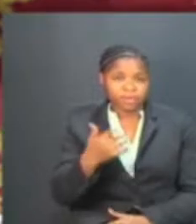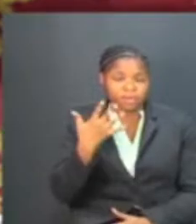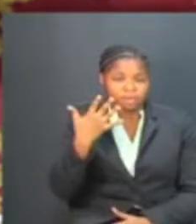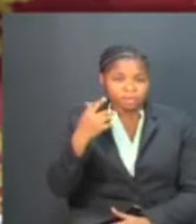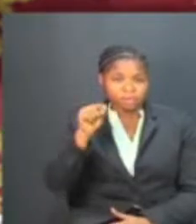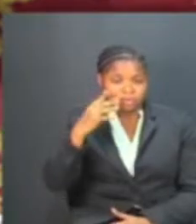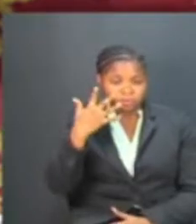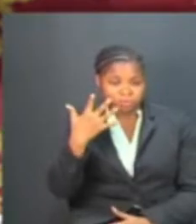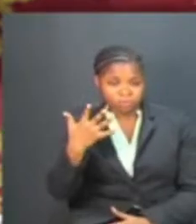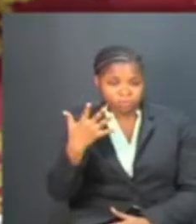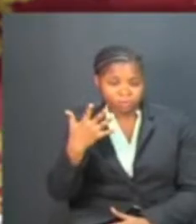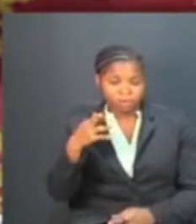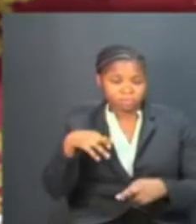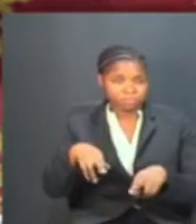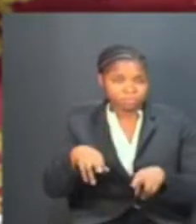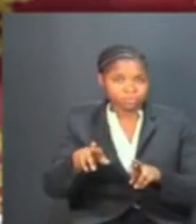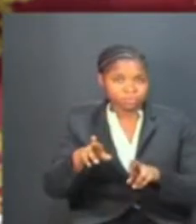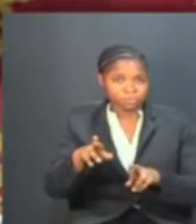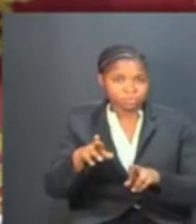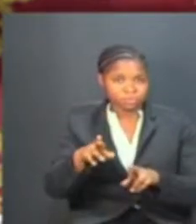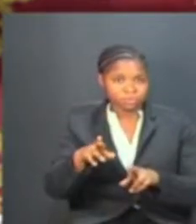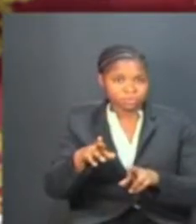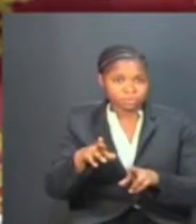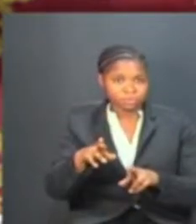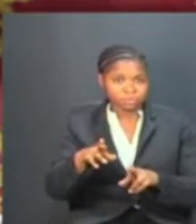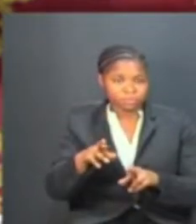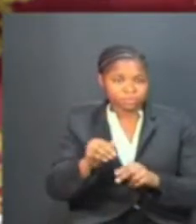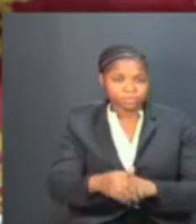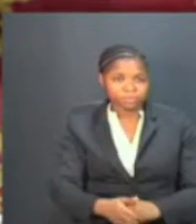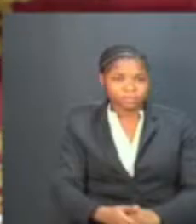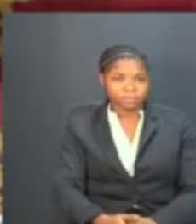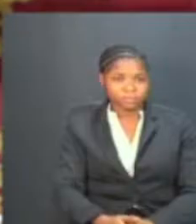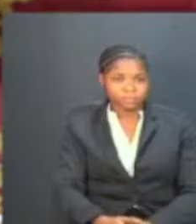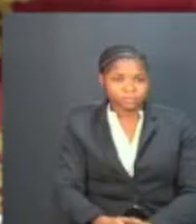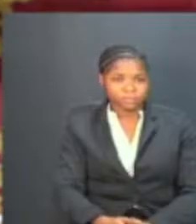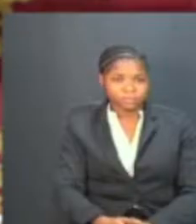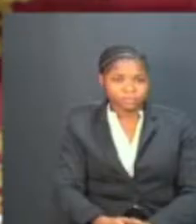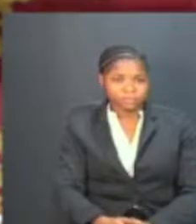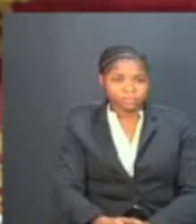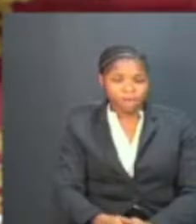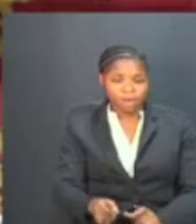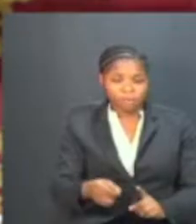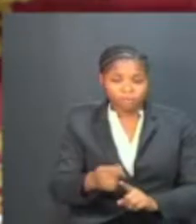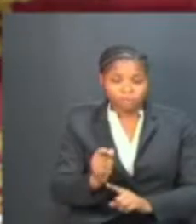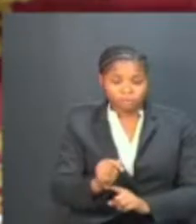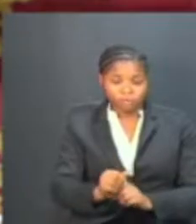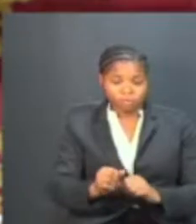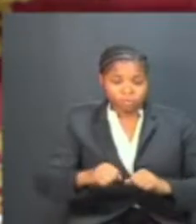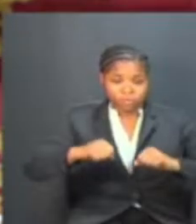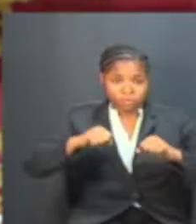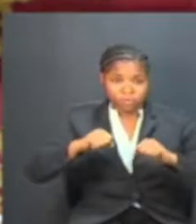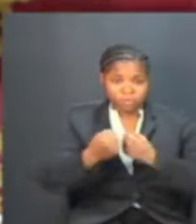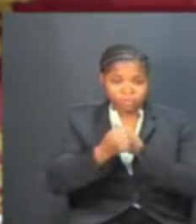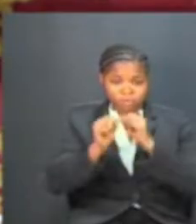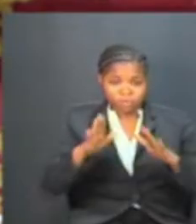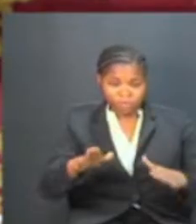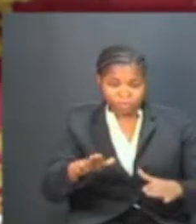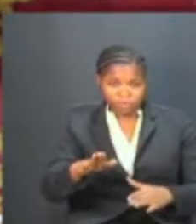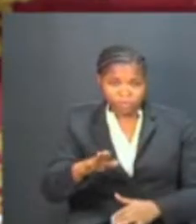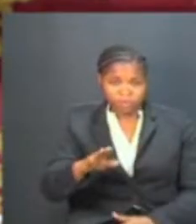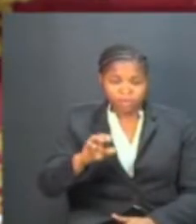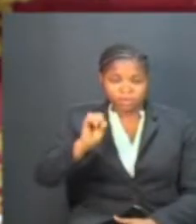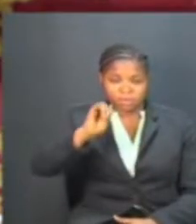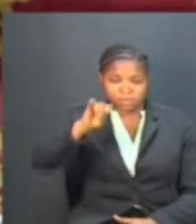kilometer bypass route to Abuakwa from Supreme Savior JHS near Ya Asantewa Girls SHS